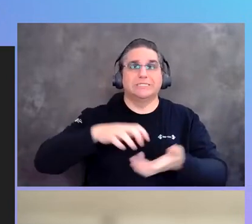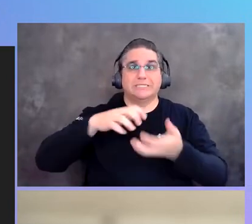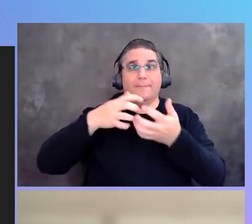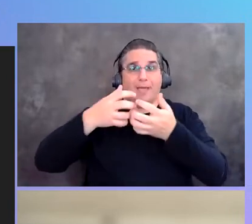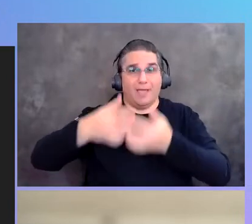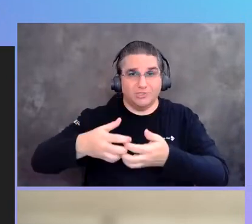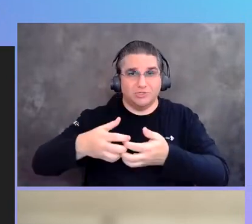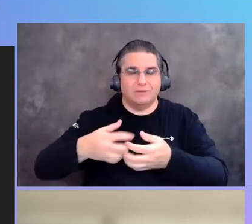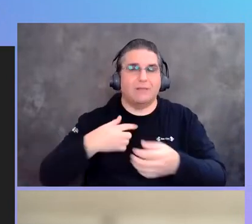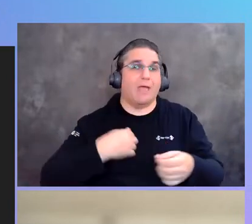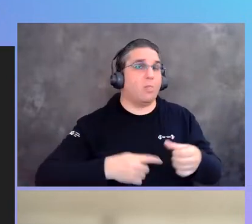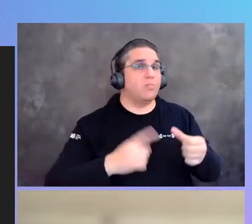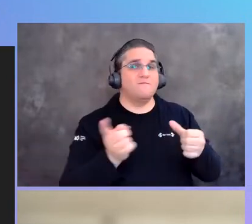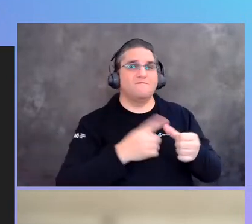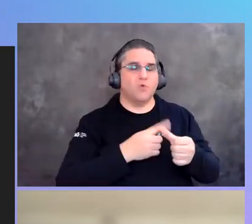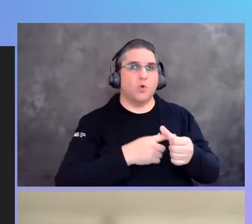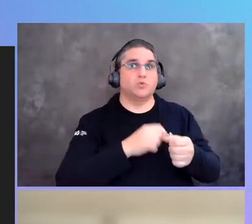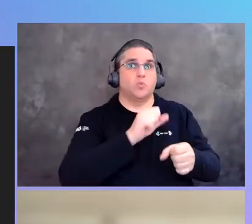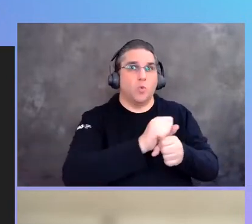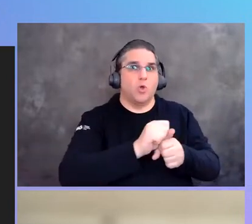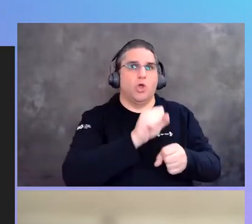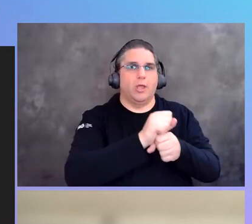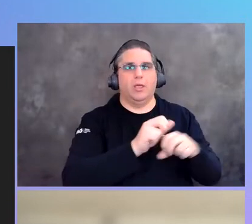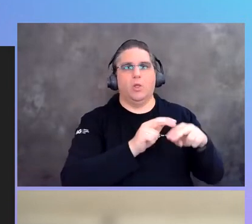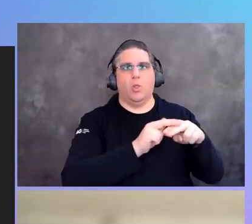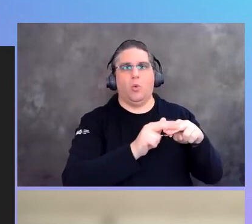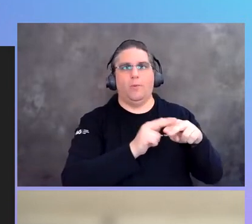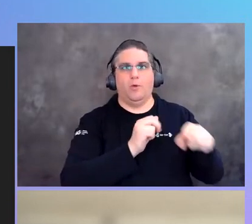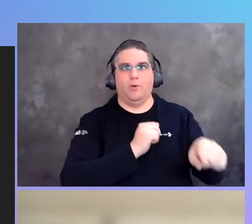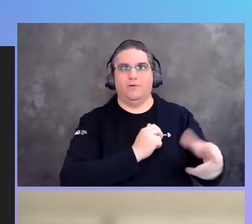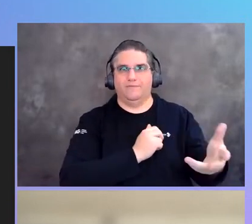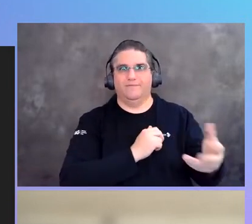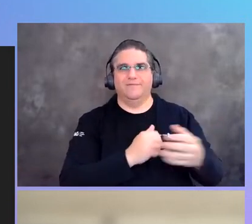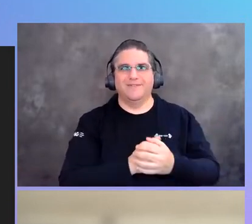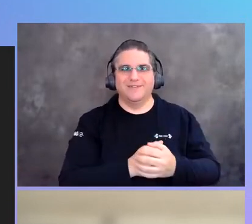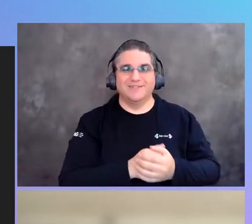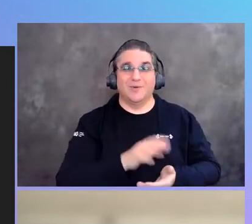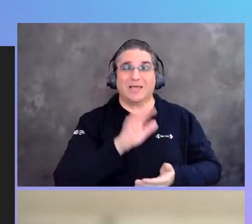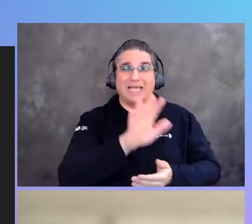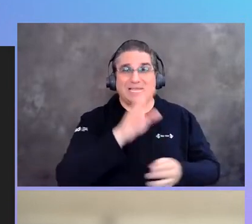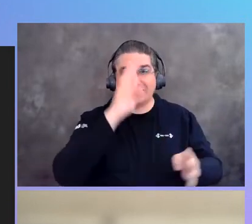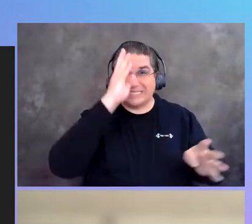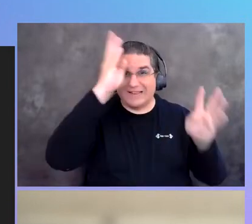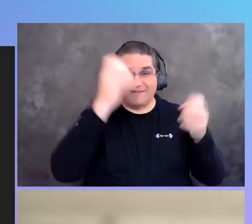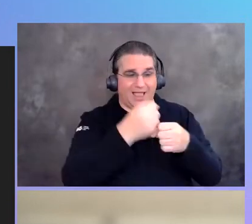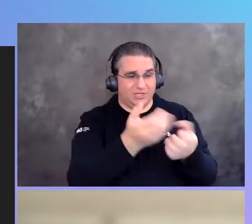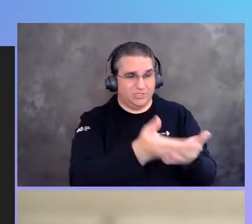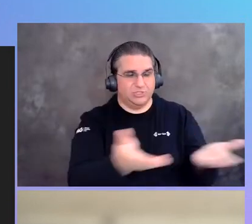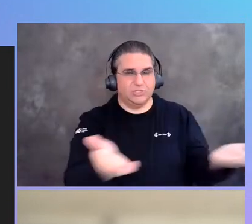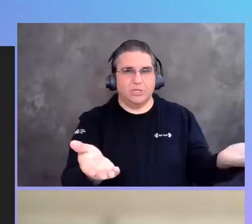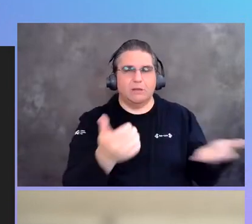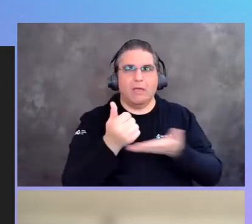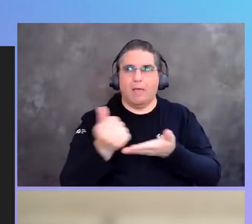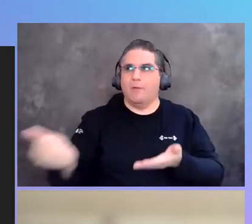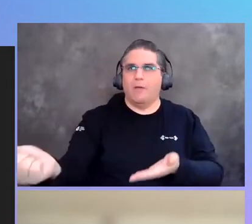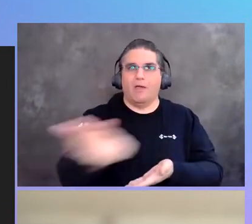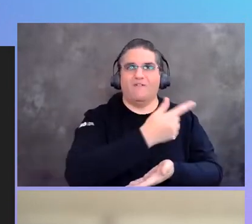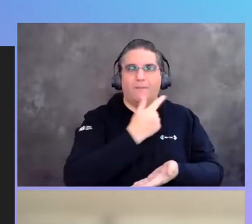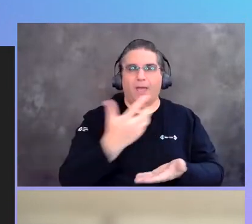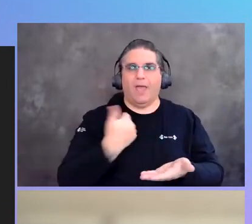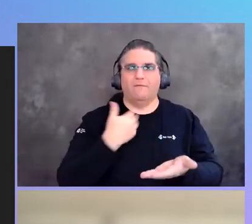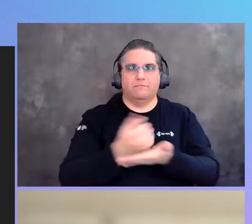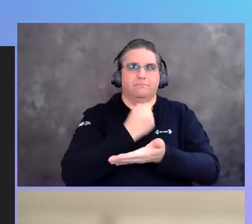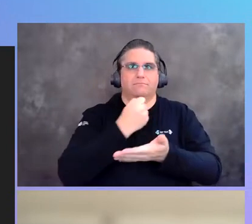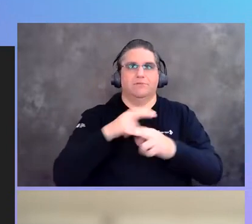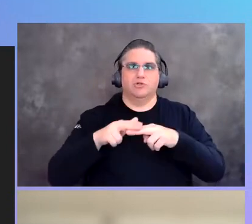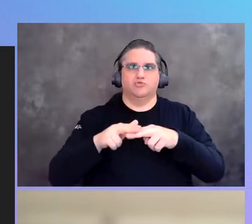locomotive. Richard's innovations made the world of transport accessible to the masses and played a big part in